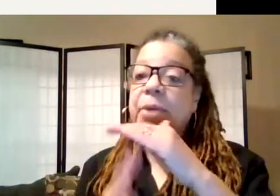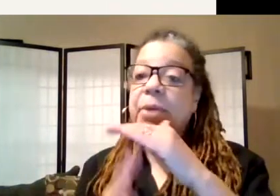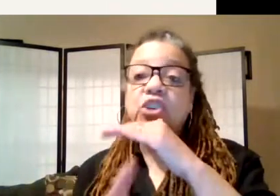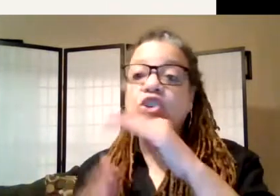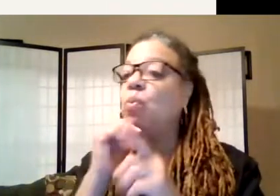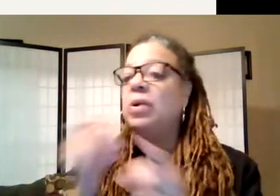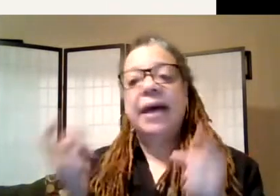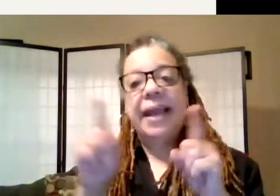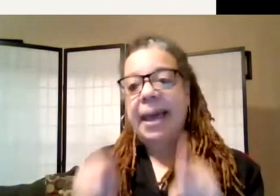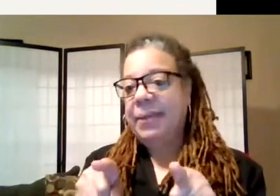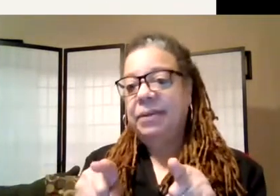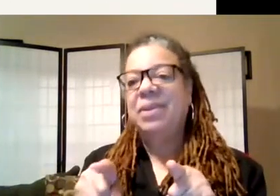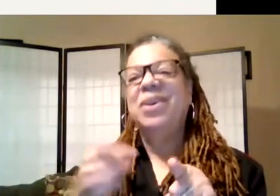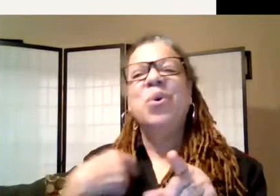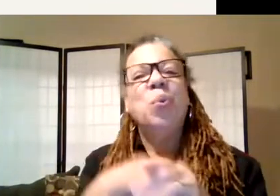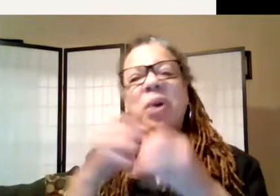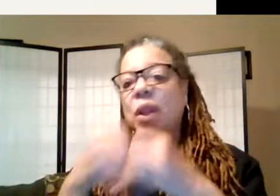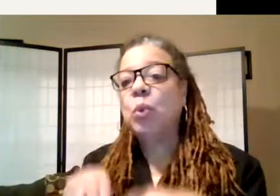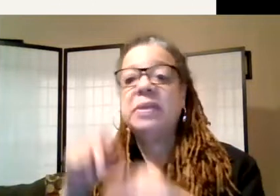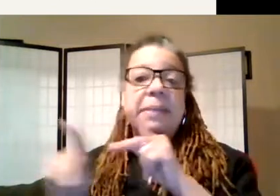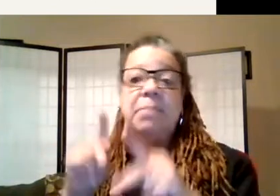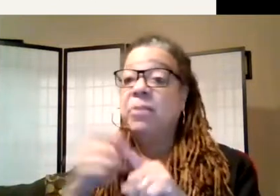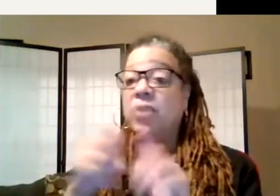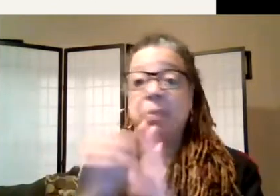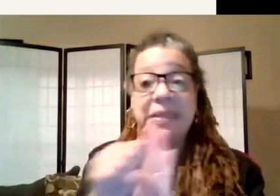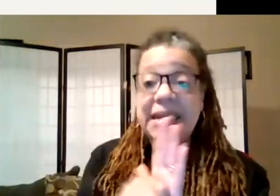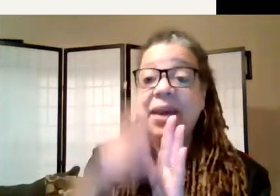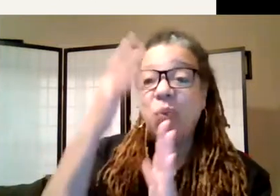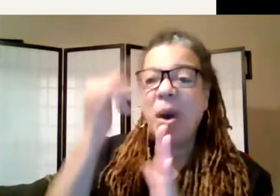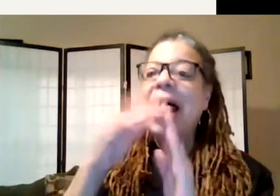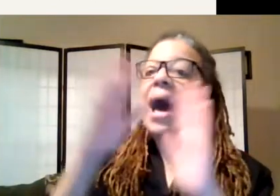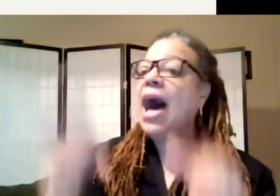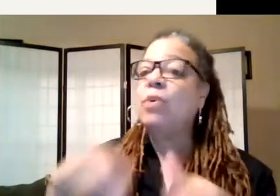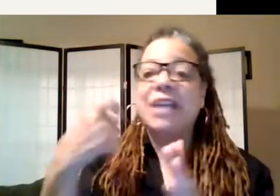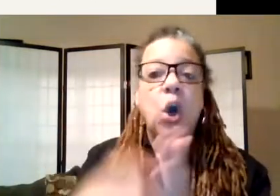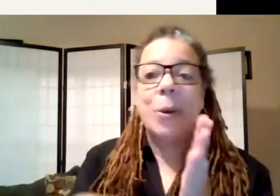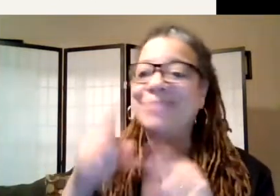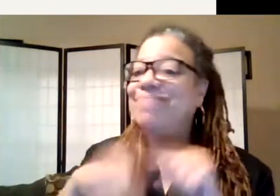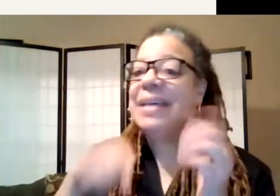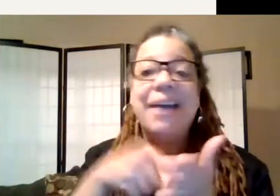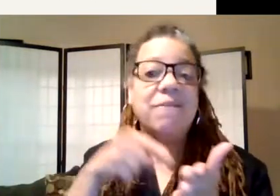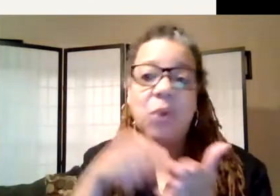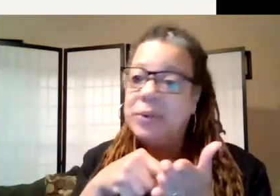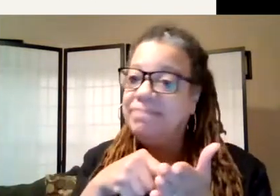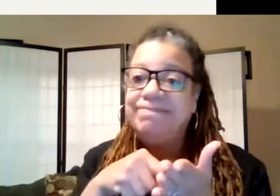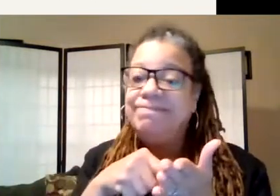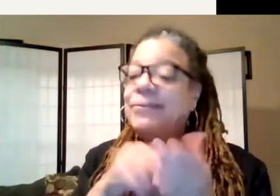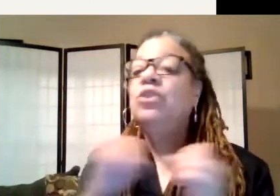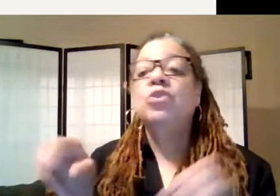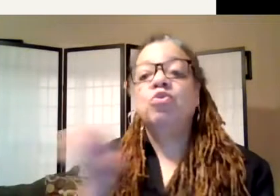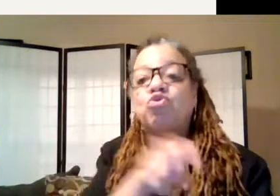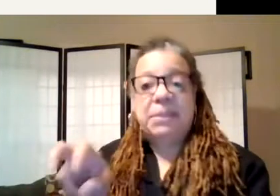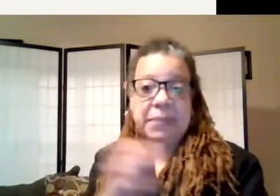happen. We're actually losing people from the state because of housing costs and lack of transportation help when it comes down to